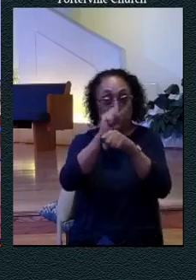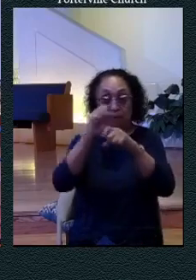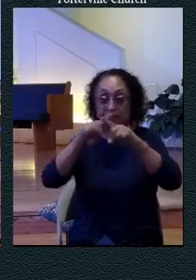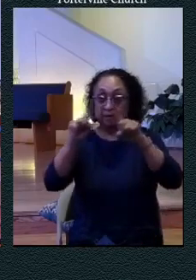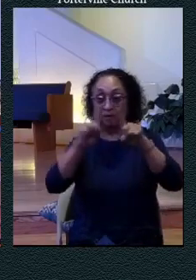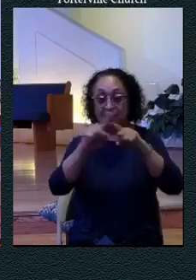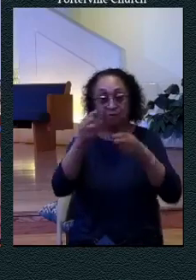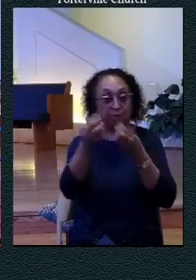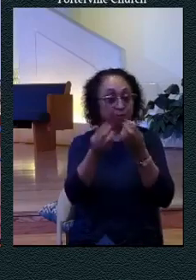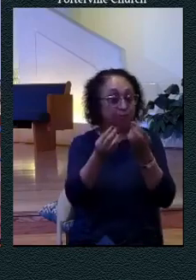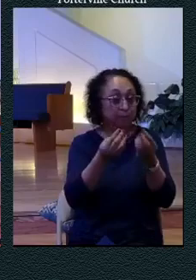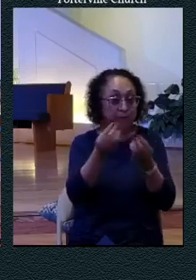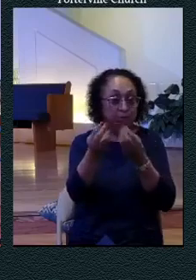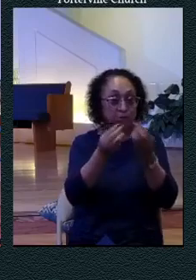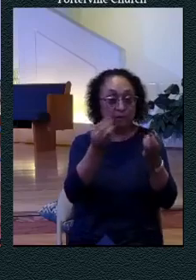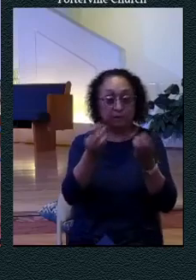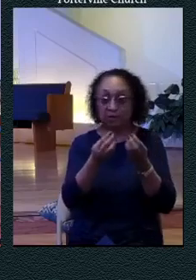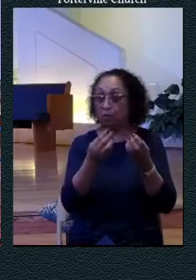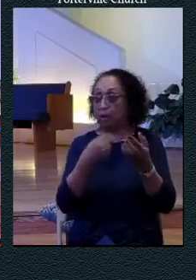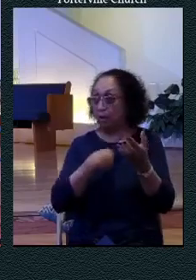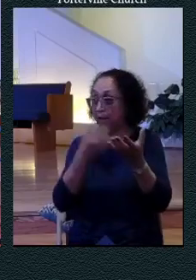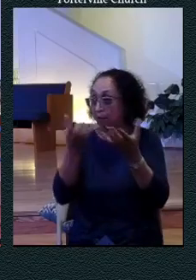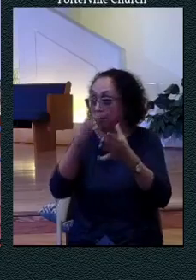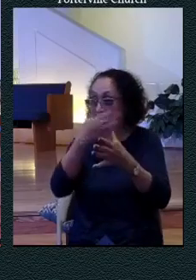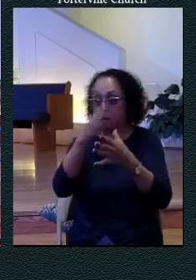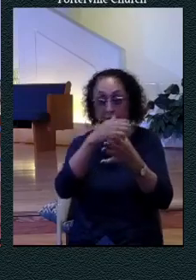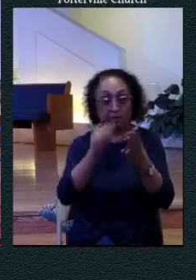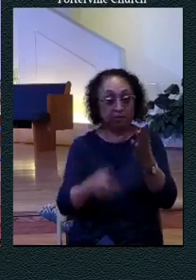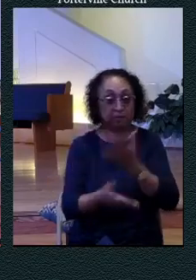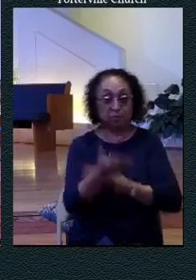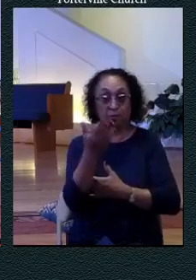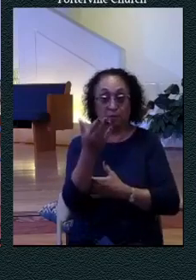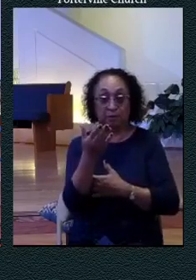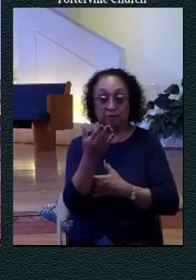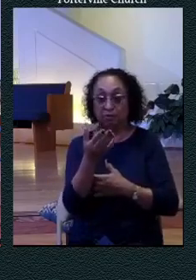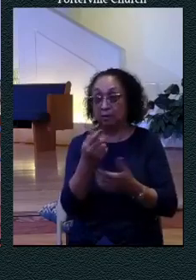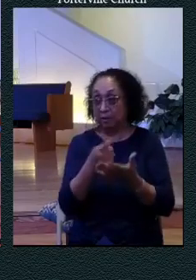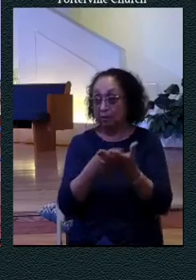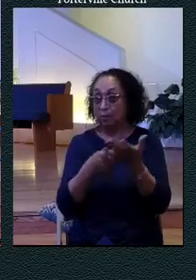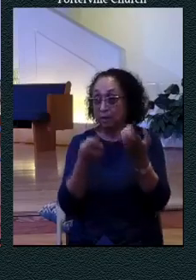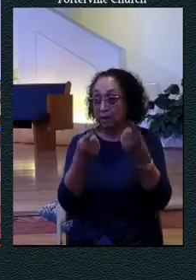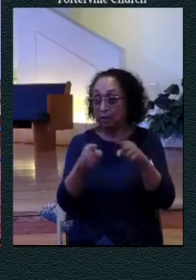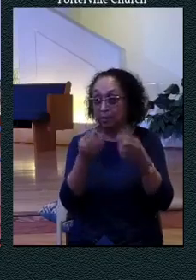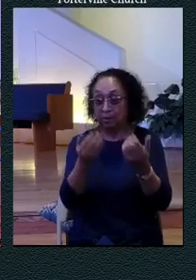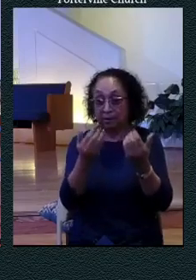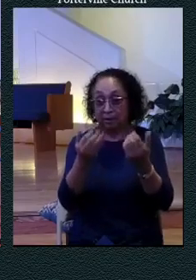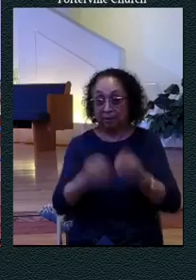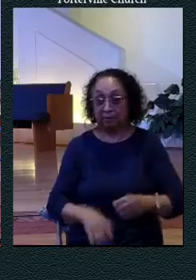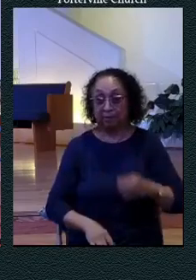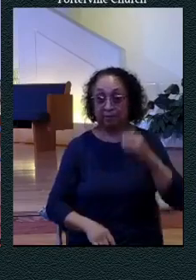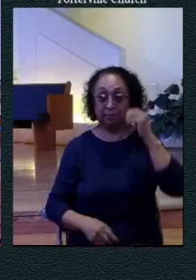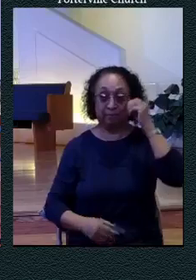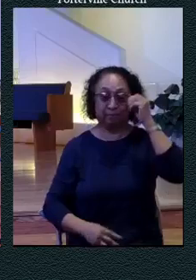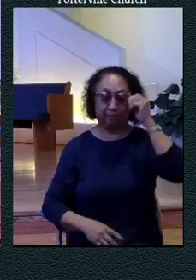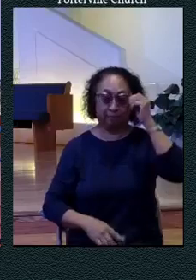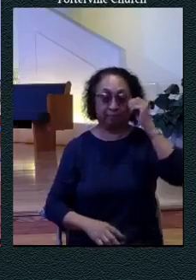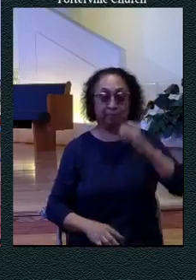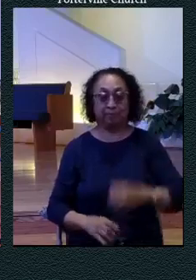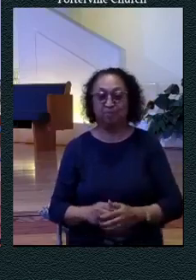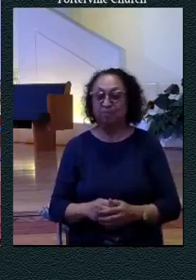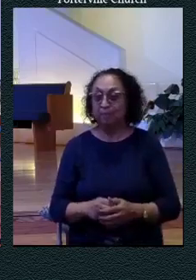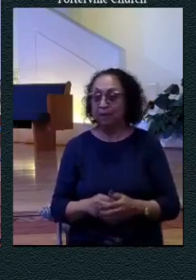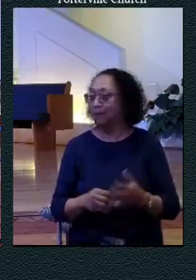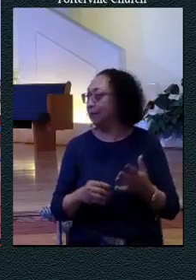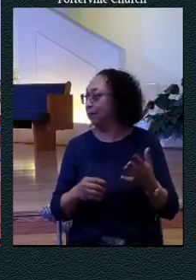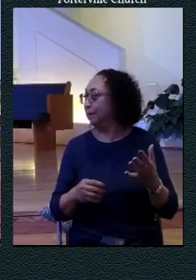little something with you this morning, given that that's going on. And so here we go. Let's see if I